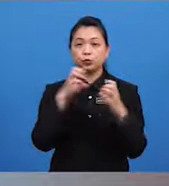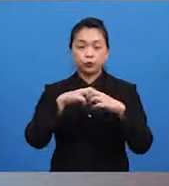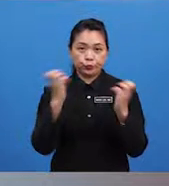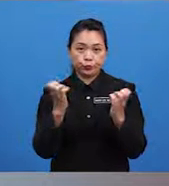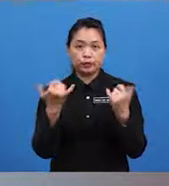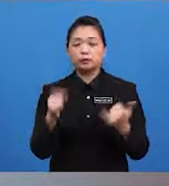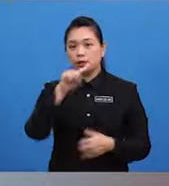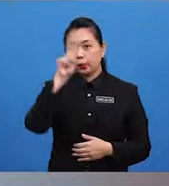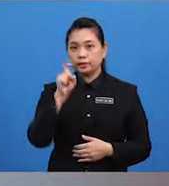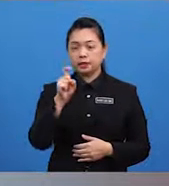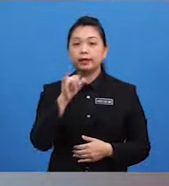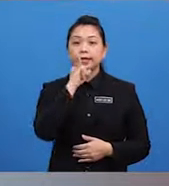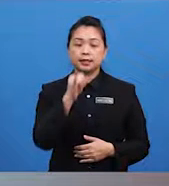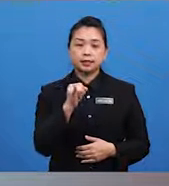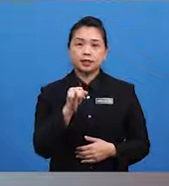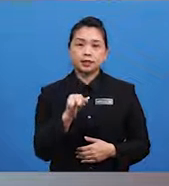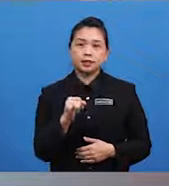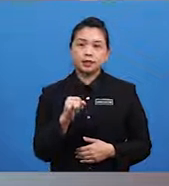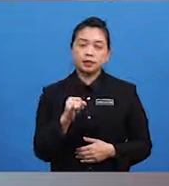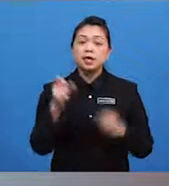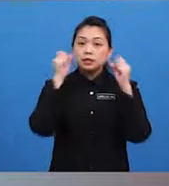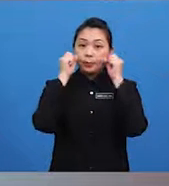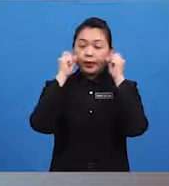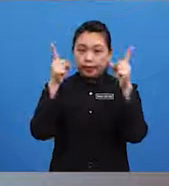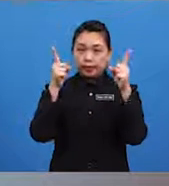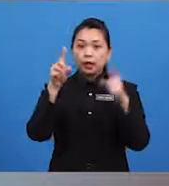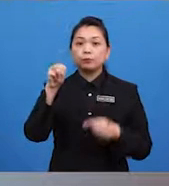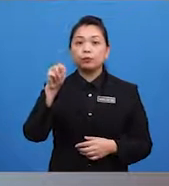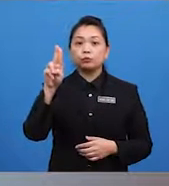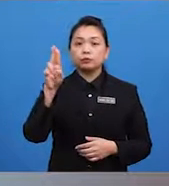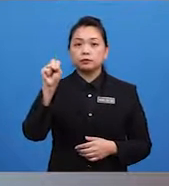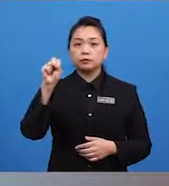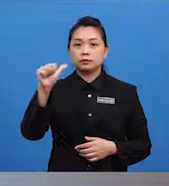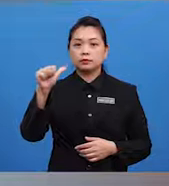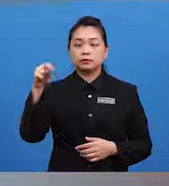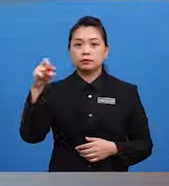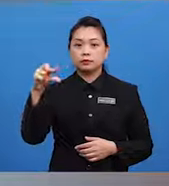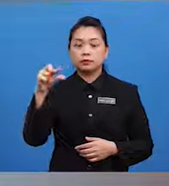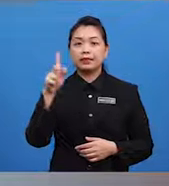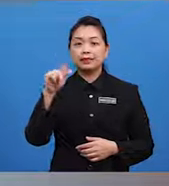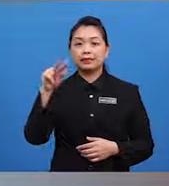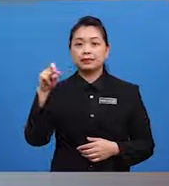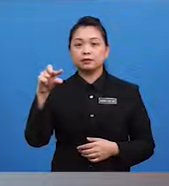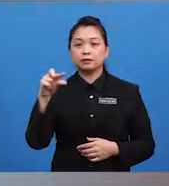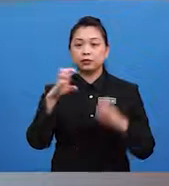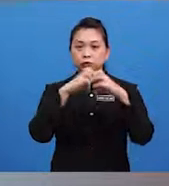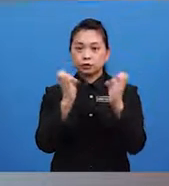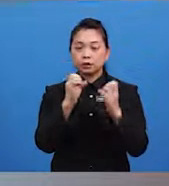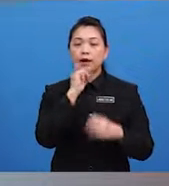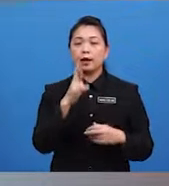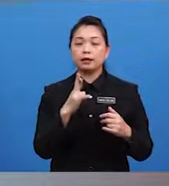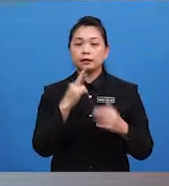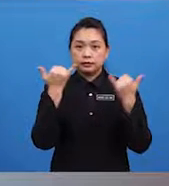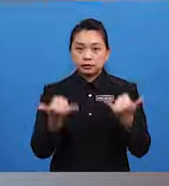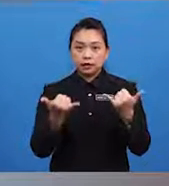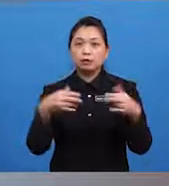now is, thus surprisingly, Musang King durians are now on sale in the United